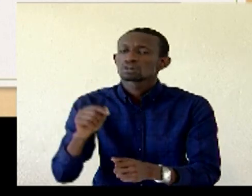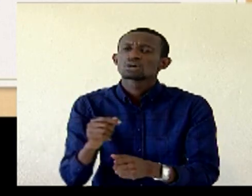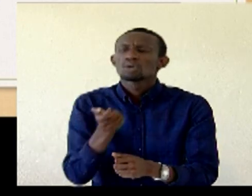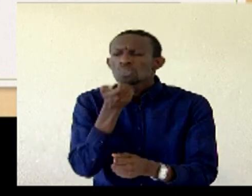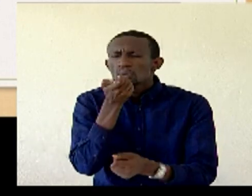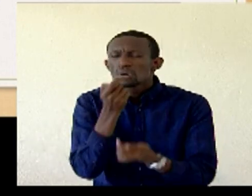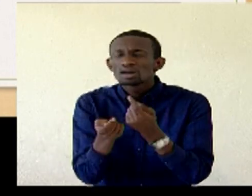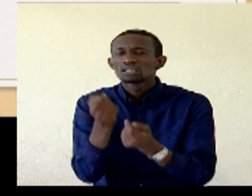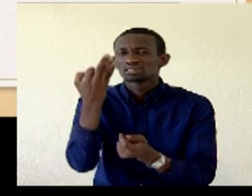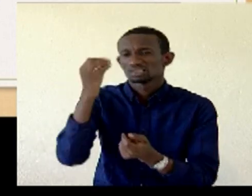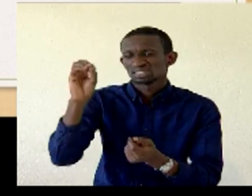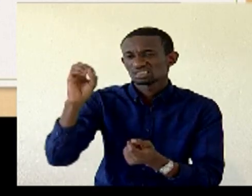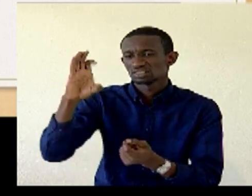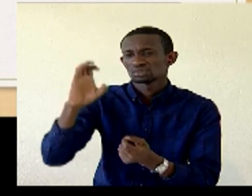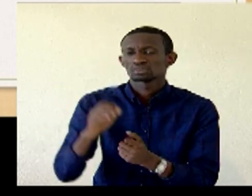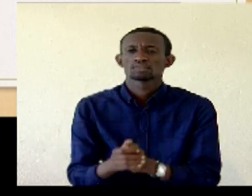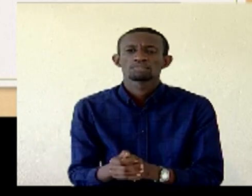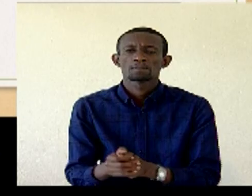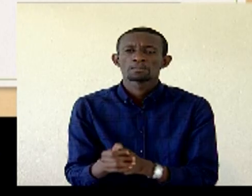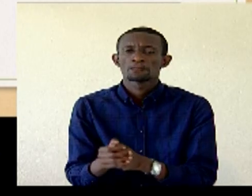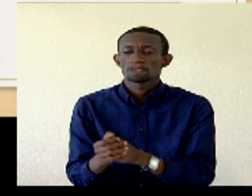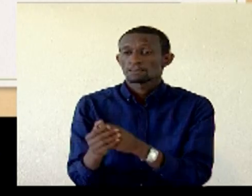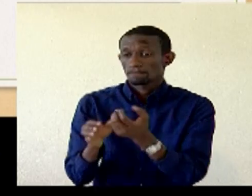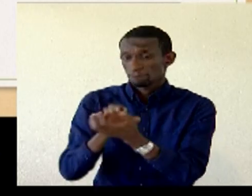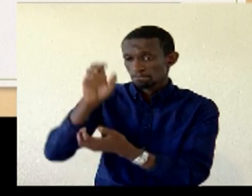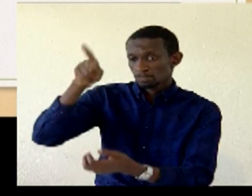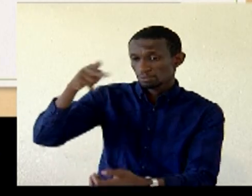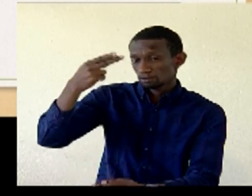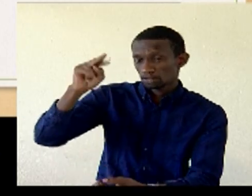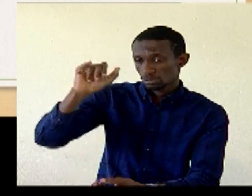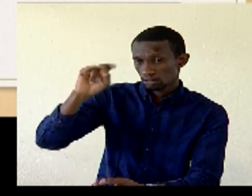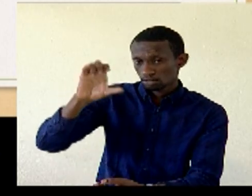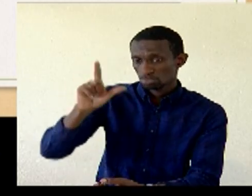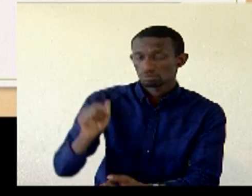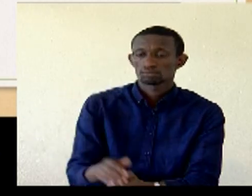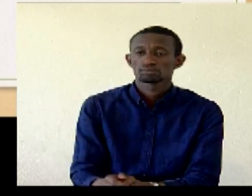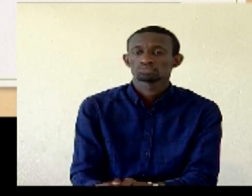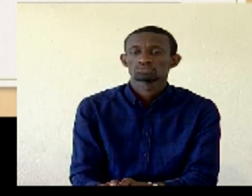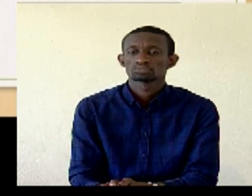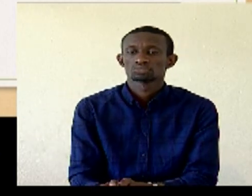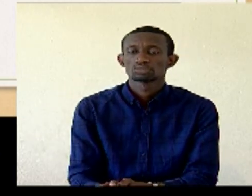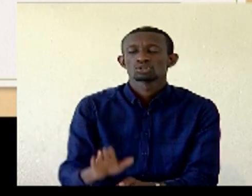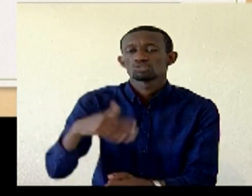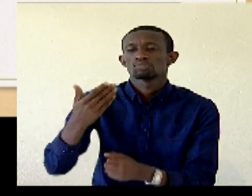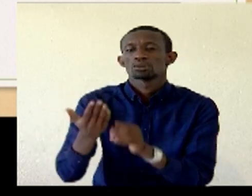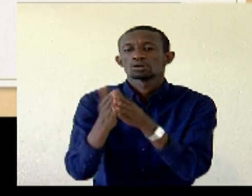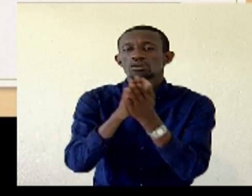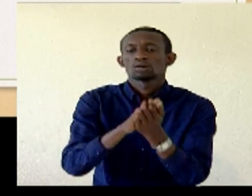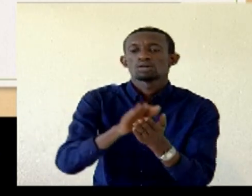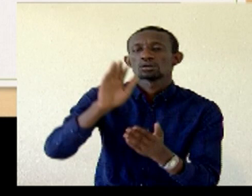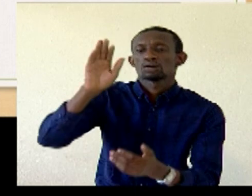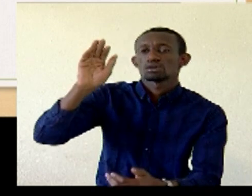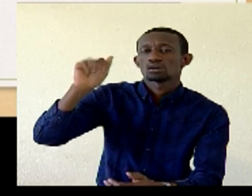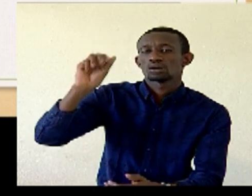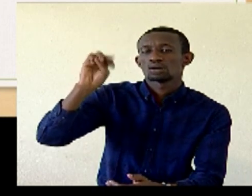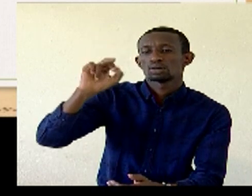Celsius, phenol combines with ammonia to liberate aniline or phenylamine.